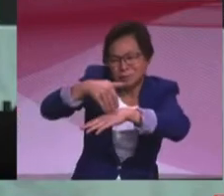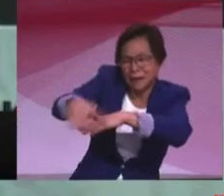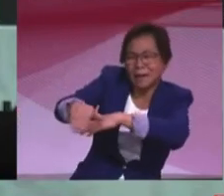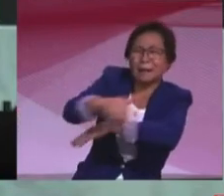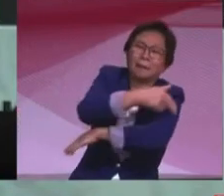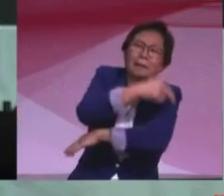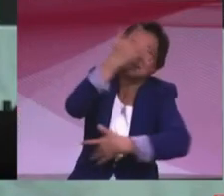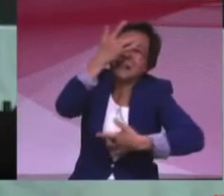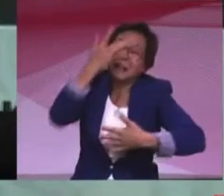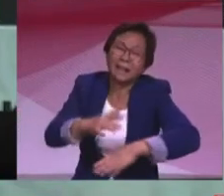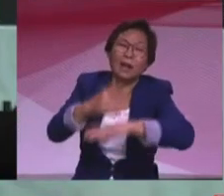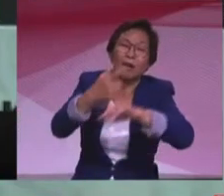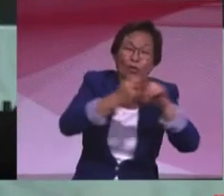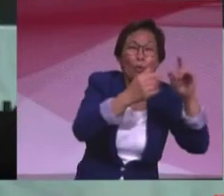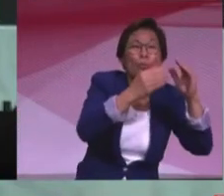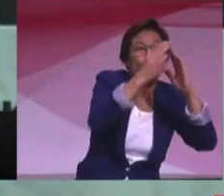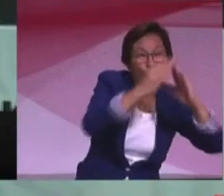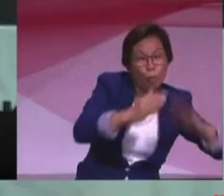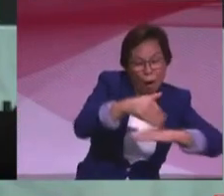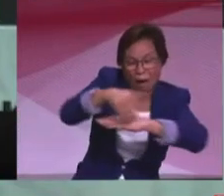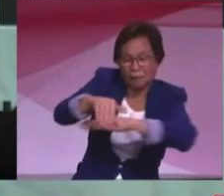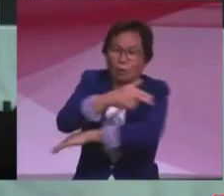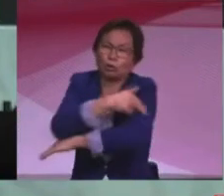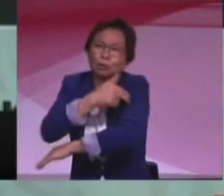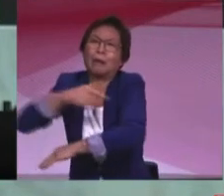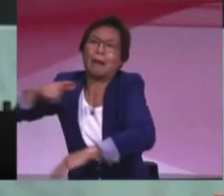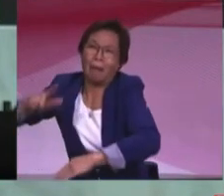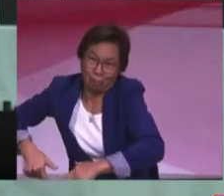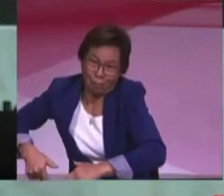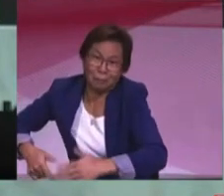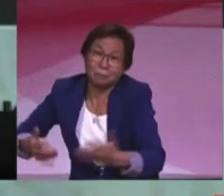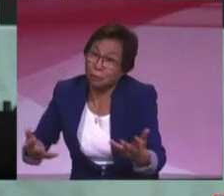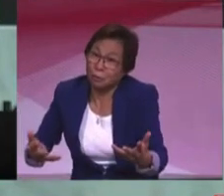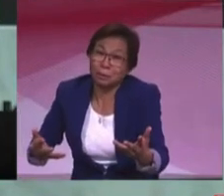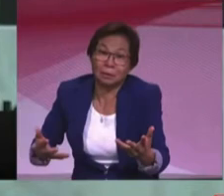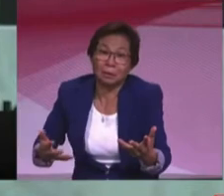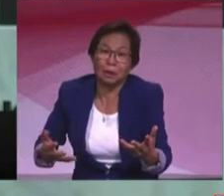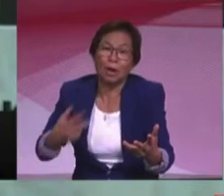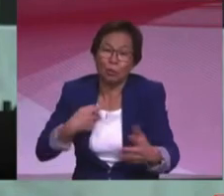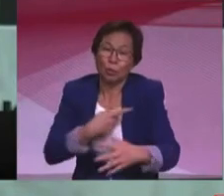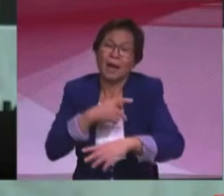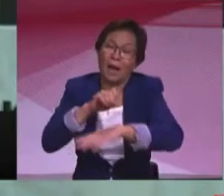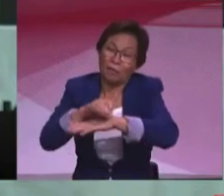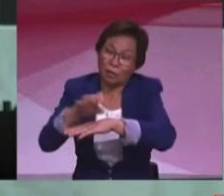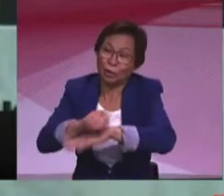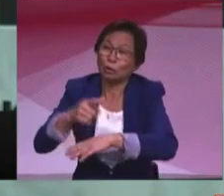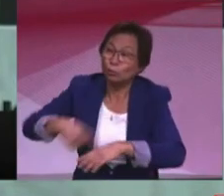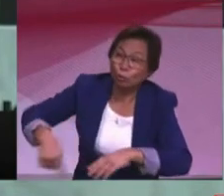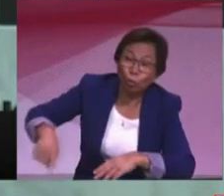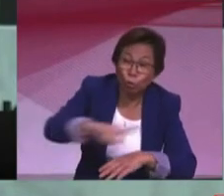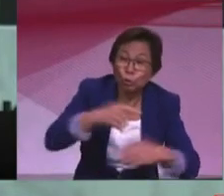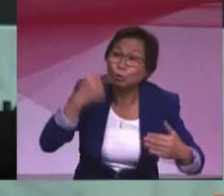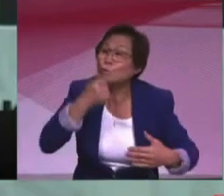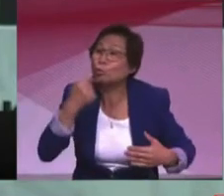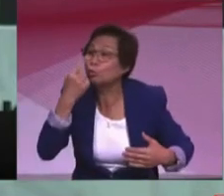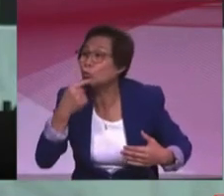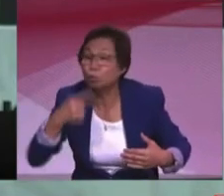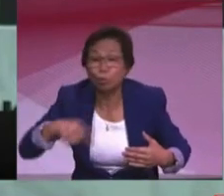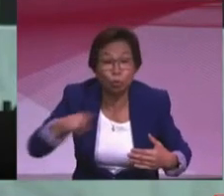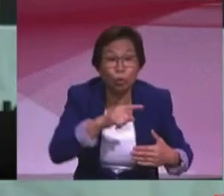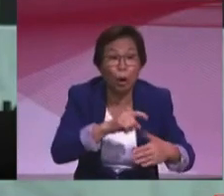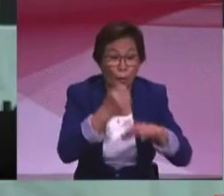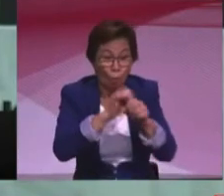patient from the home to the hospital. So we advise those who are positive to remain at